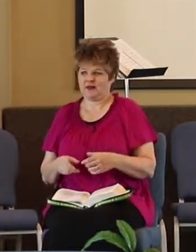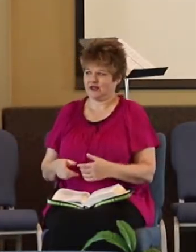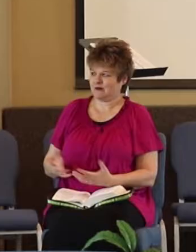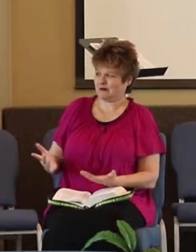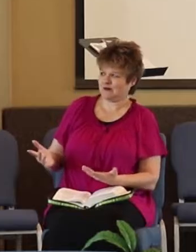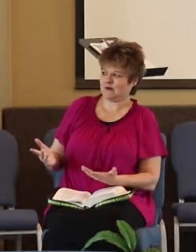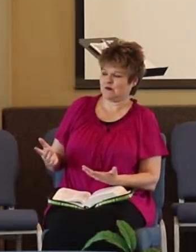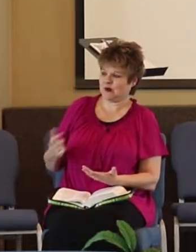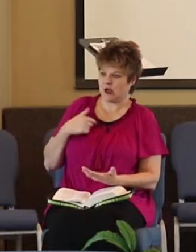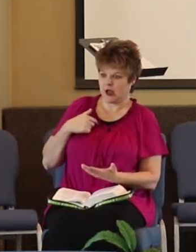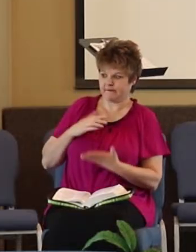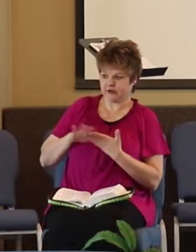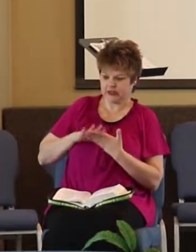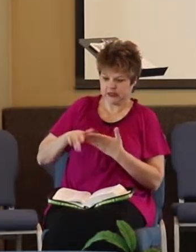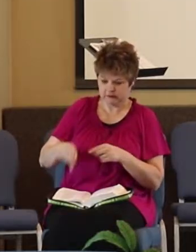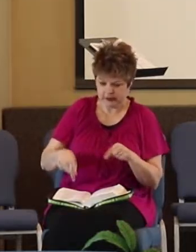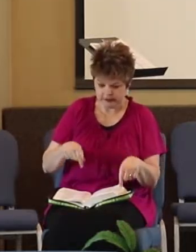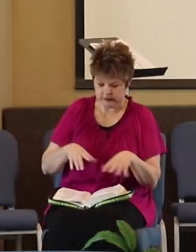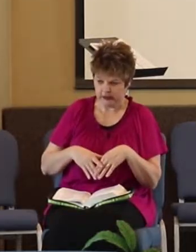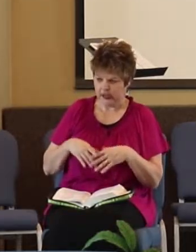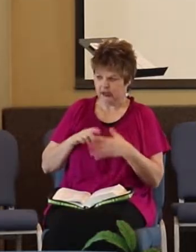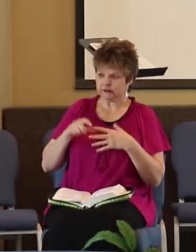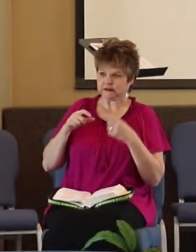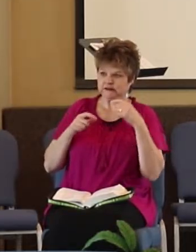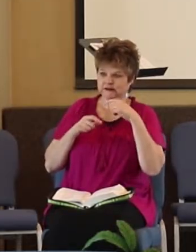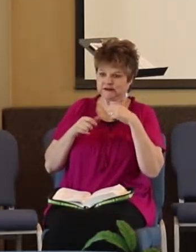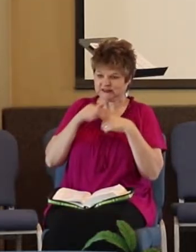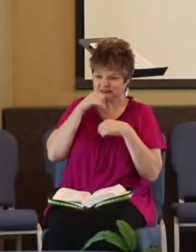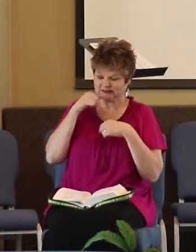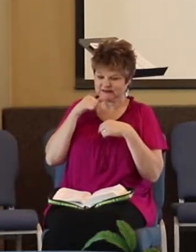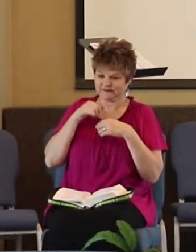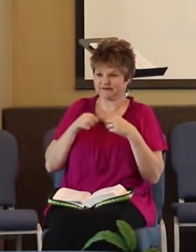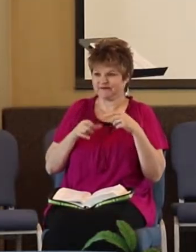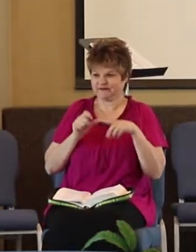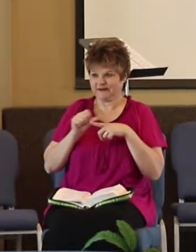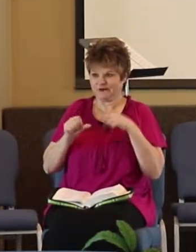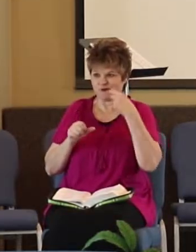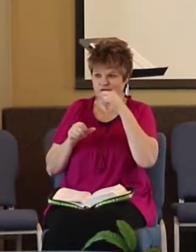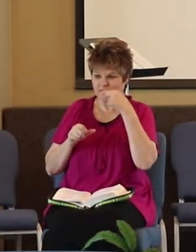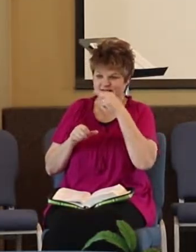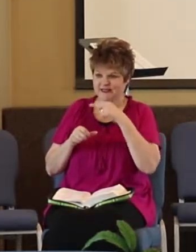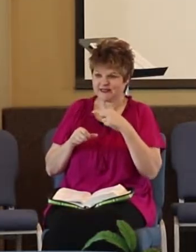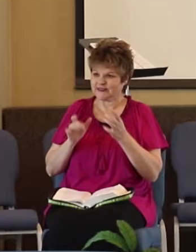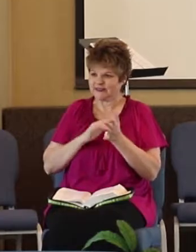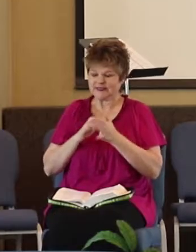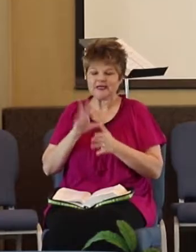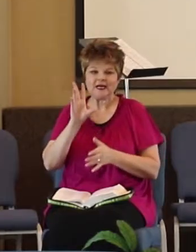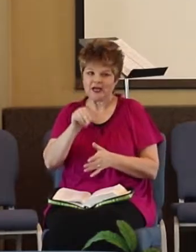thought. I have to clean my toenails. I have to brush my teeth. I have to comb my hair. And Jesus said, follow me.